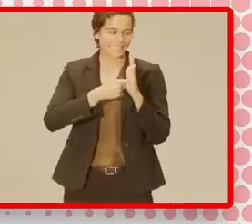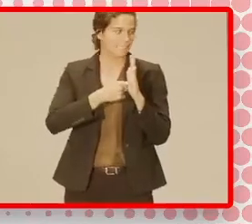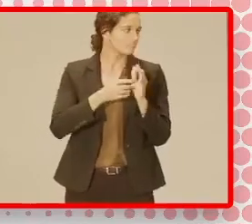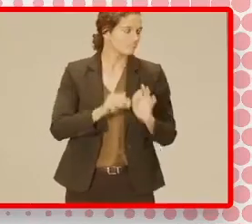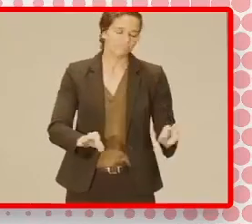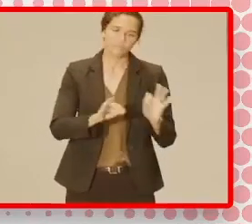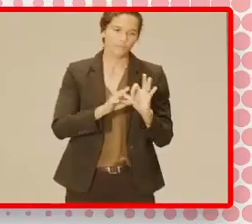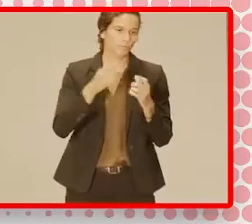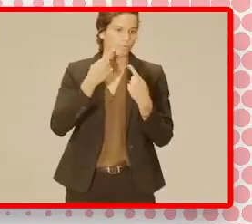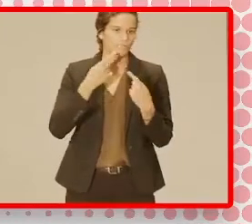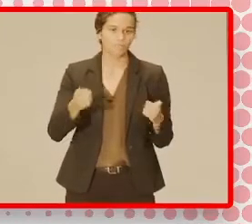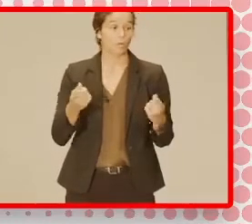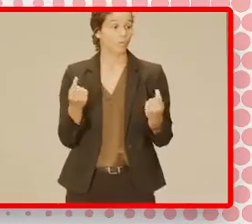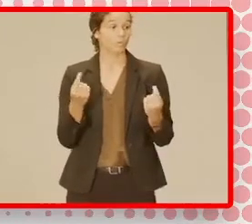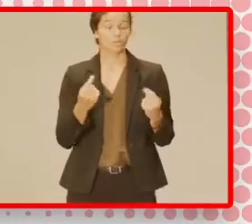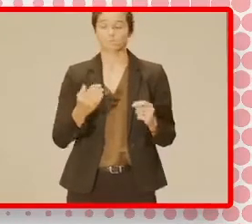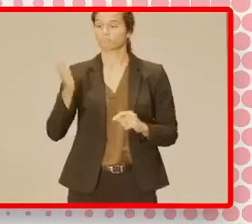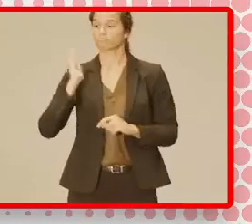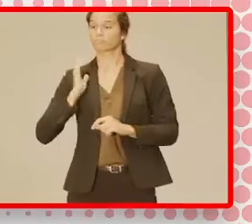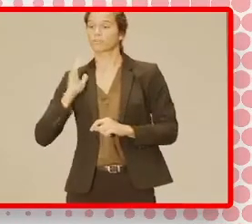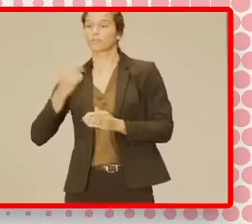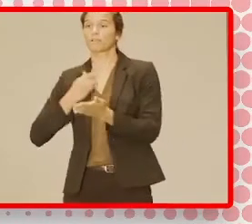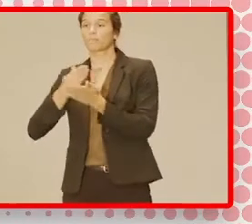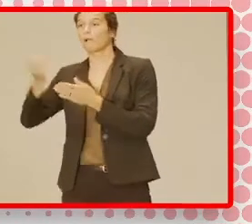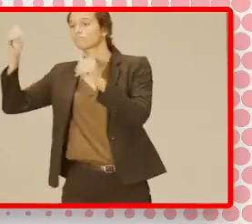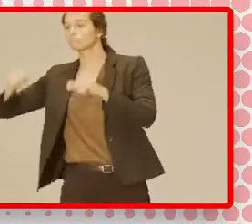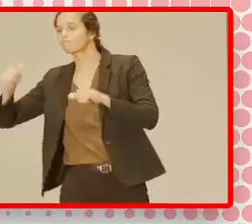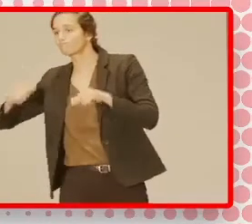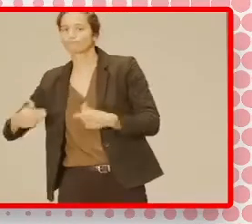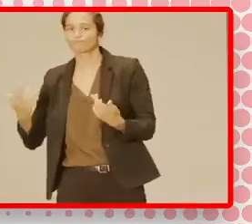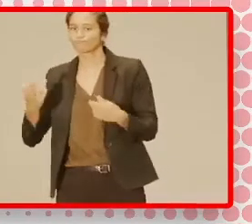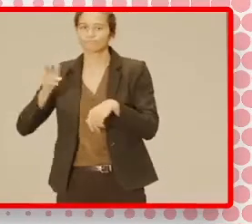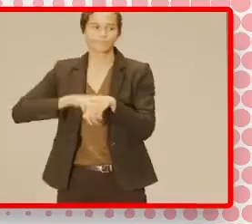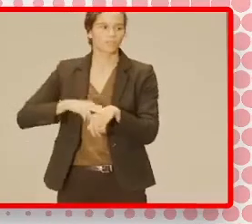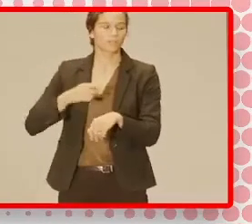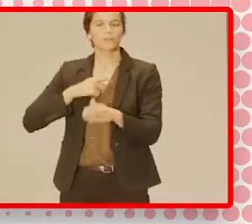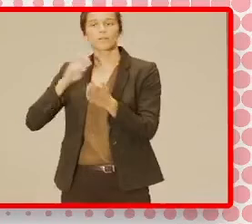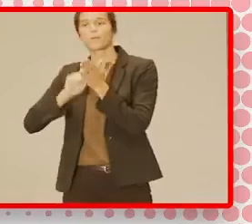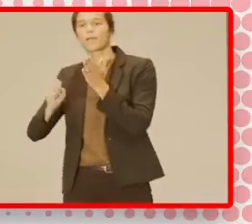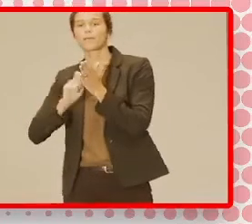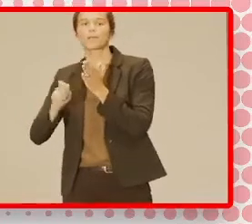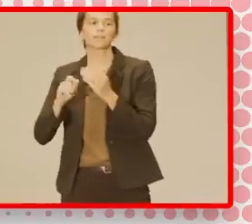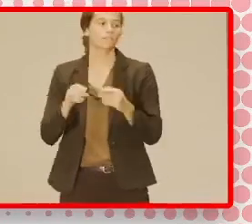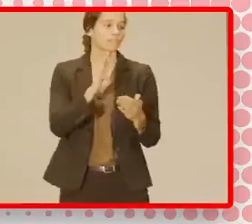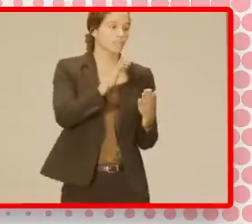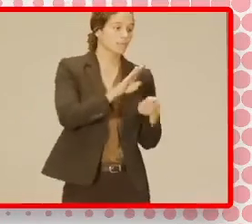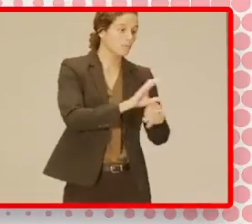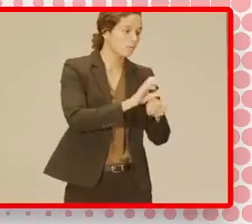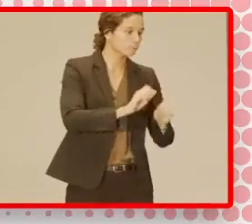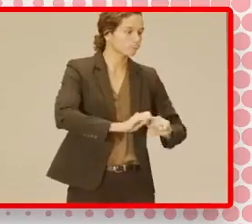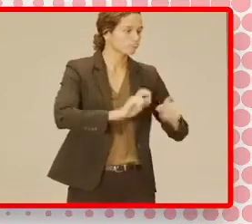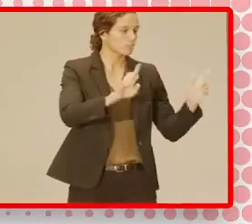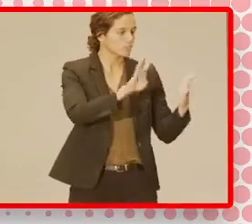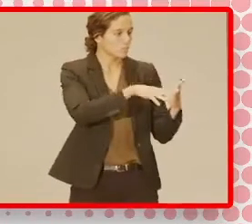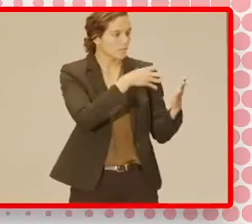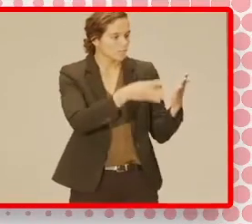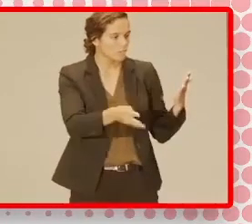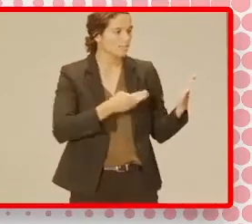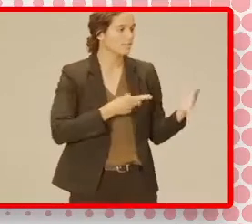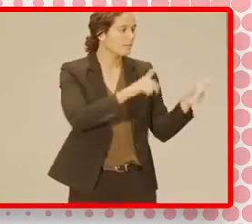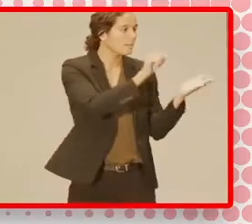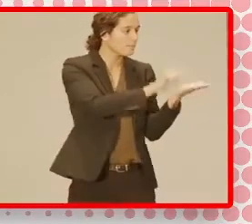first, we just started writing in them, and then we kind of created a little spreadsheet, and then we went to the printer, printed it. But